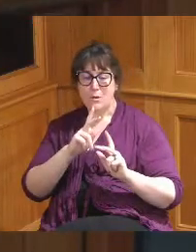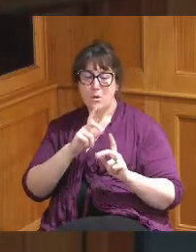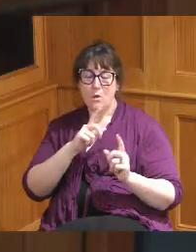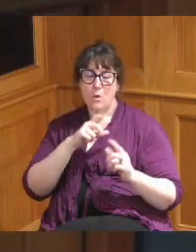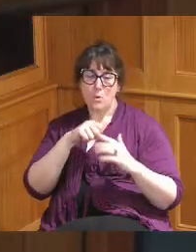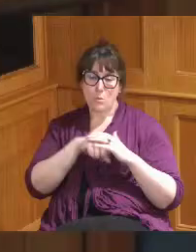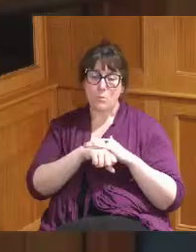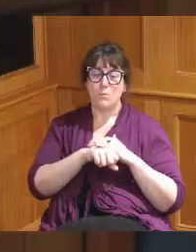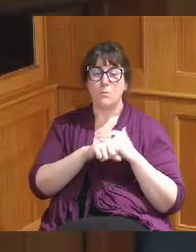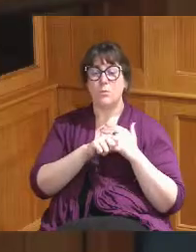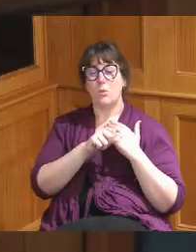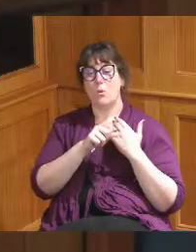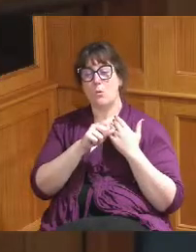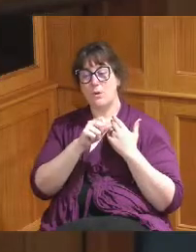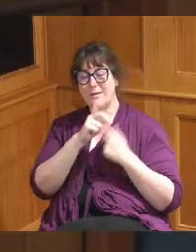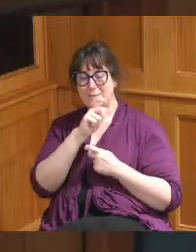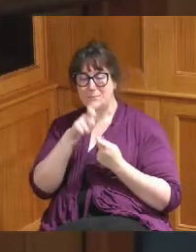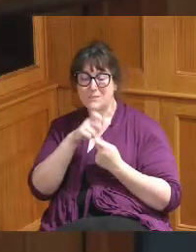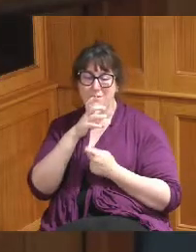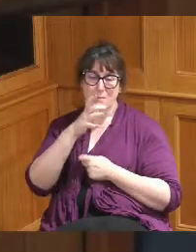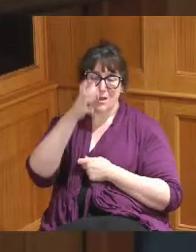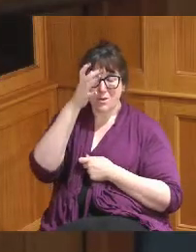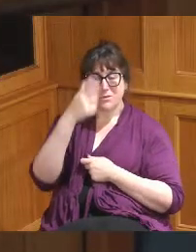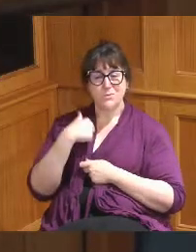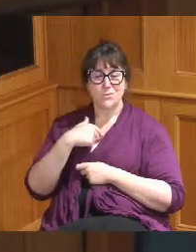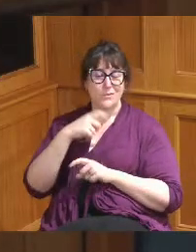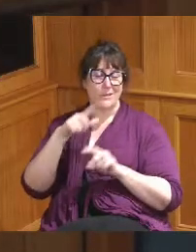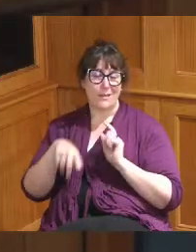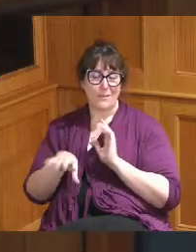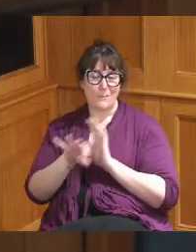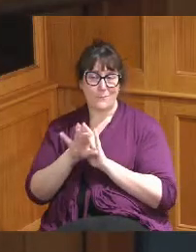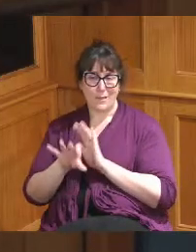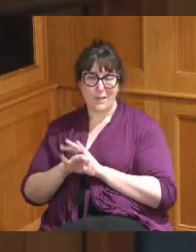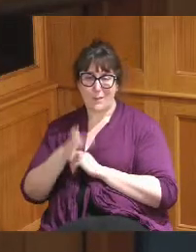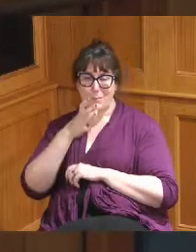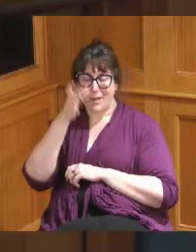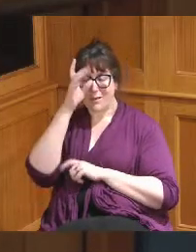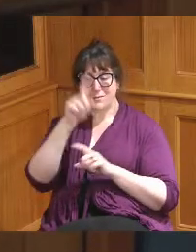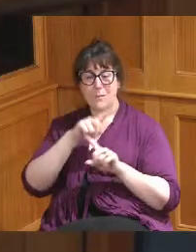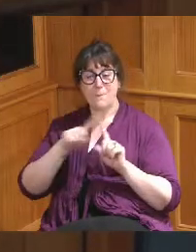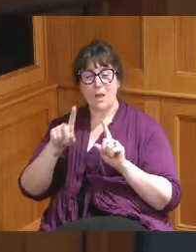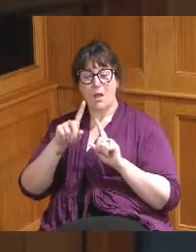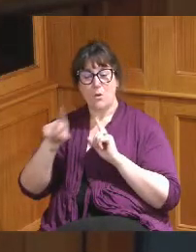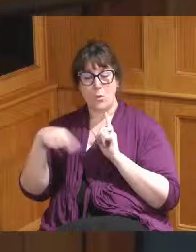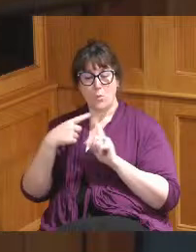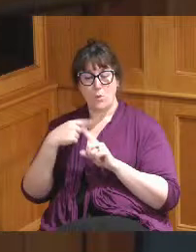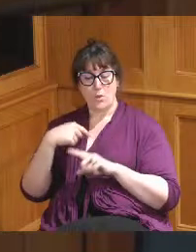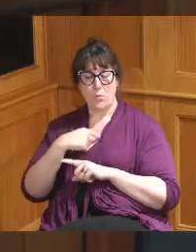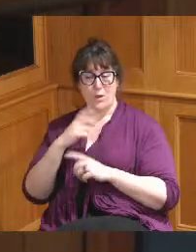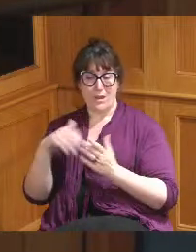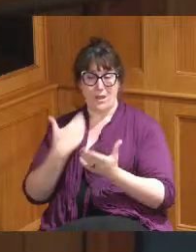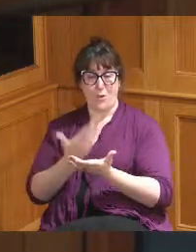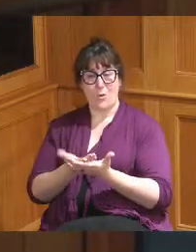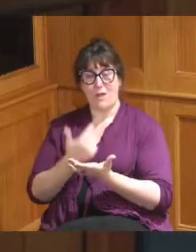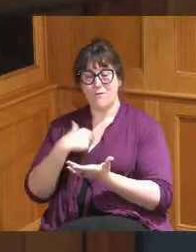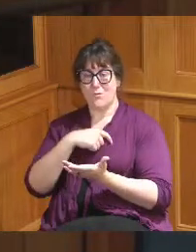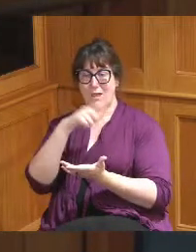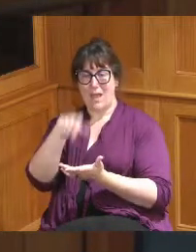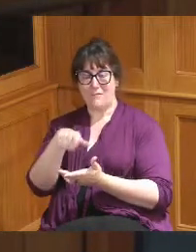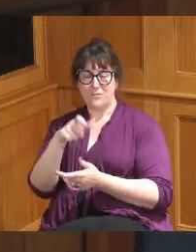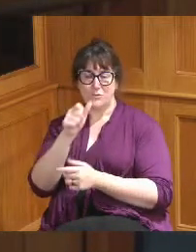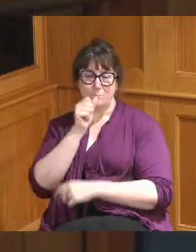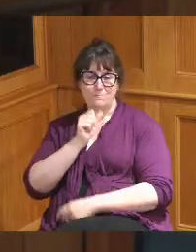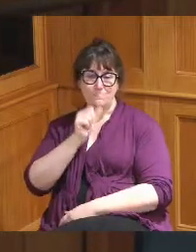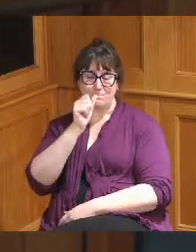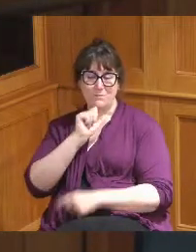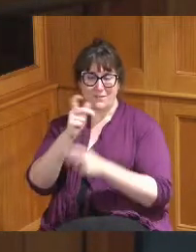to certain parents. We don't get to pick them. But once we get here, we got to deal with the cards that were